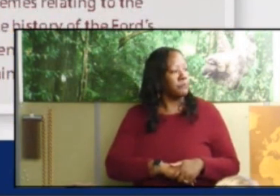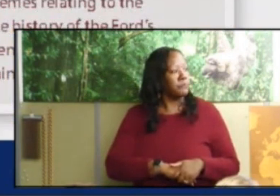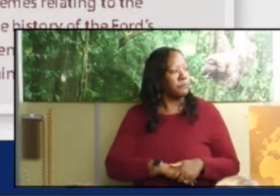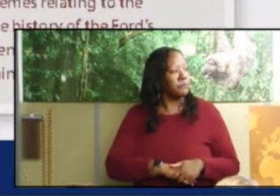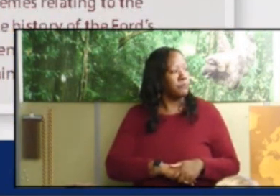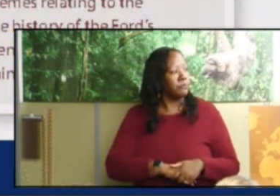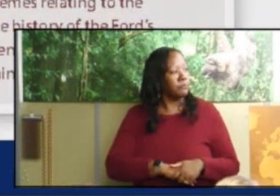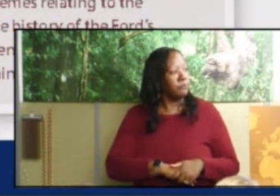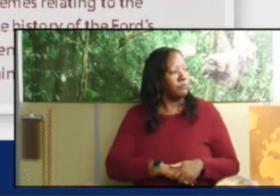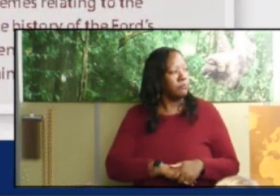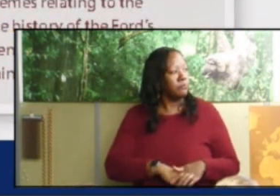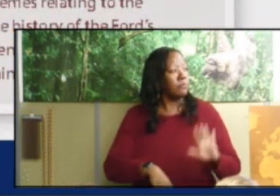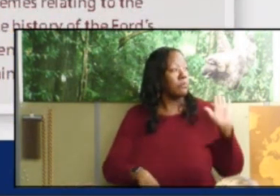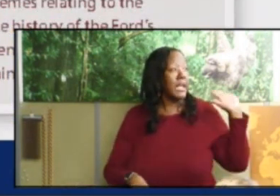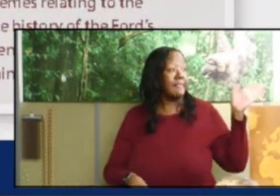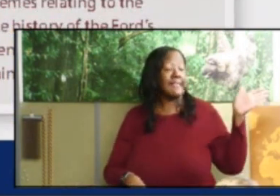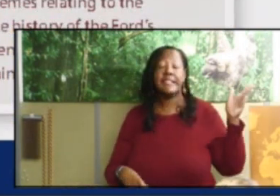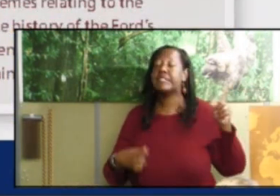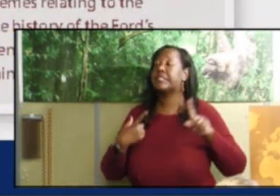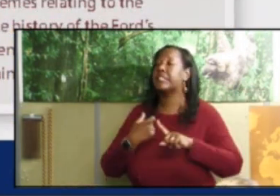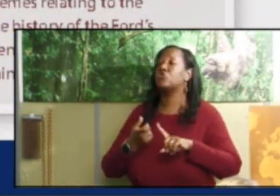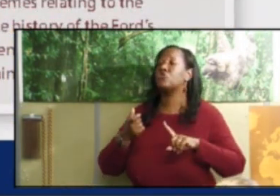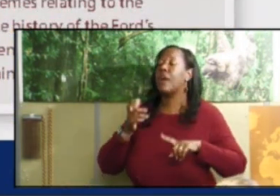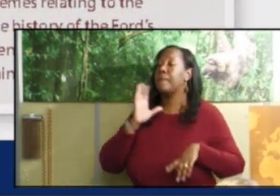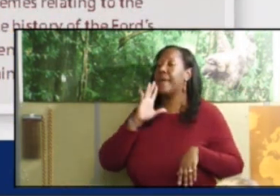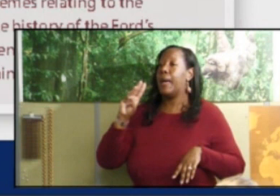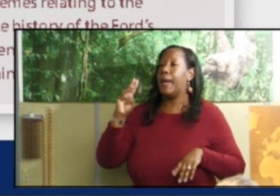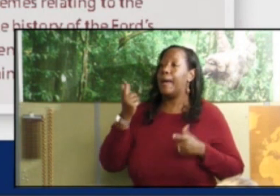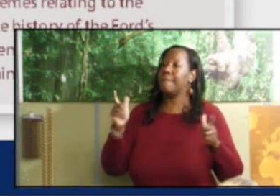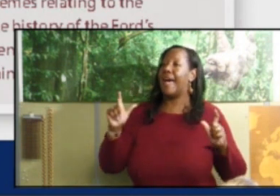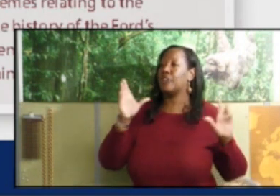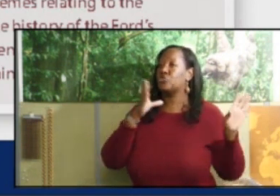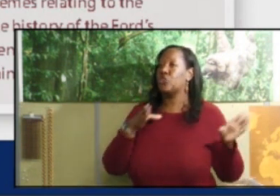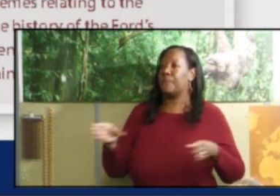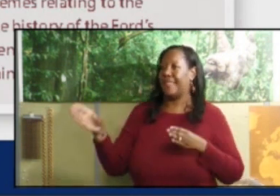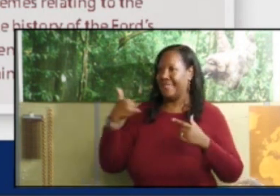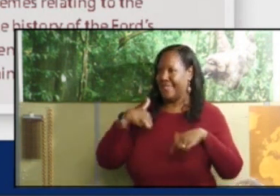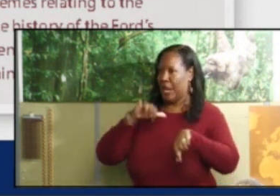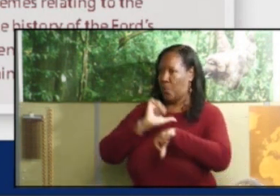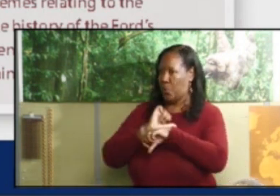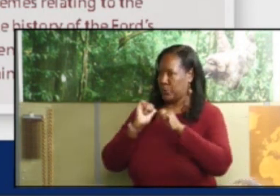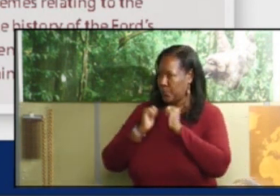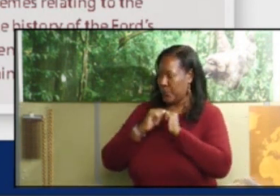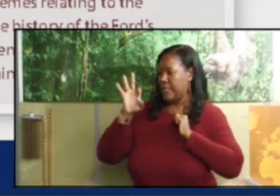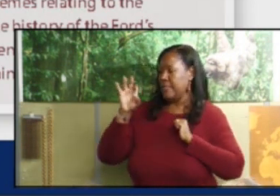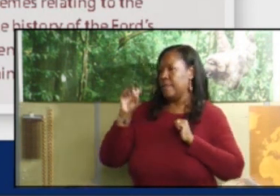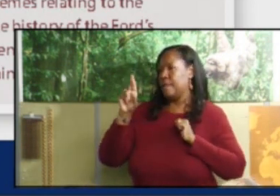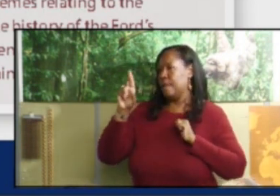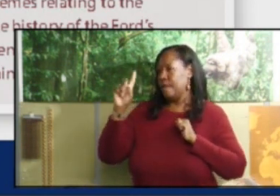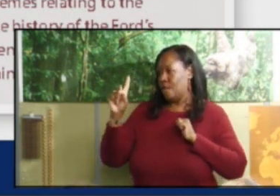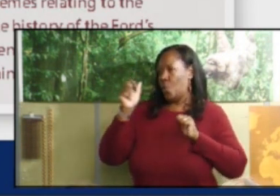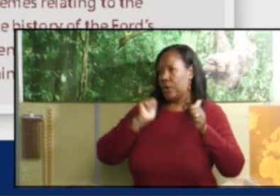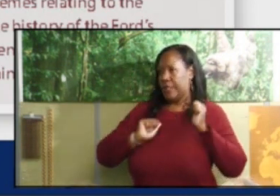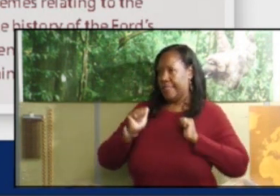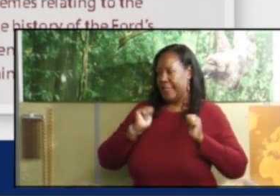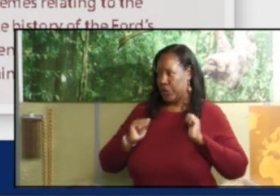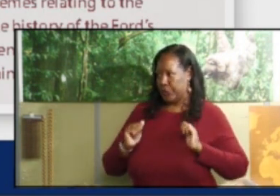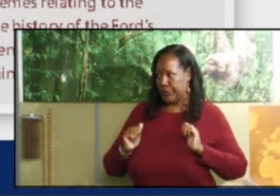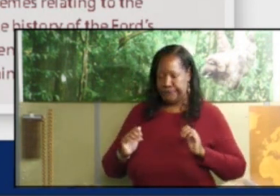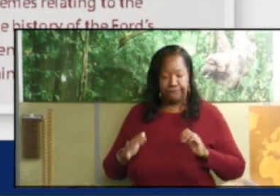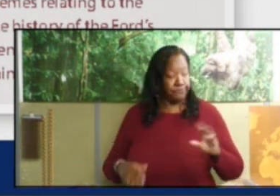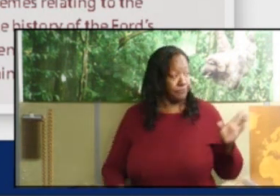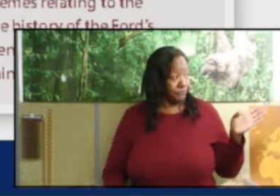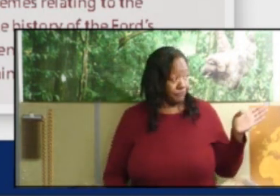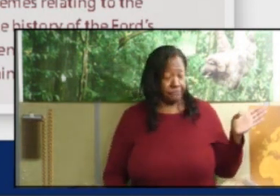And this is from an interpretive master plan that I had the pleasure of working on with Ford's Theater. And after